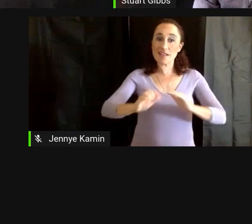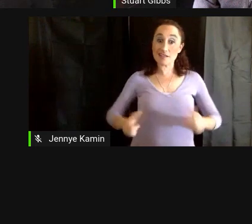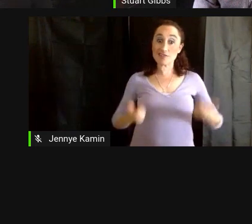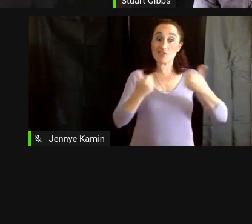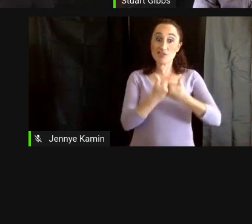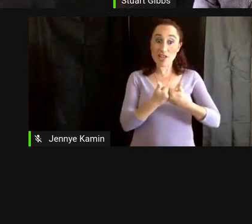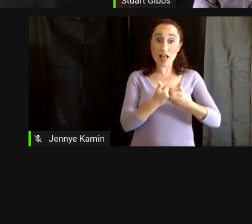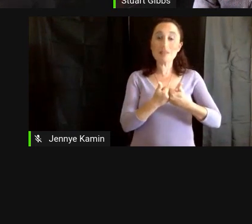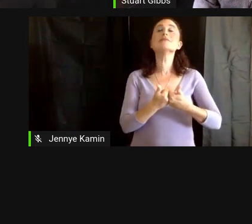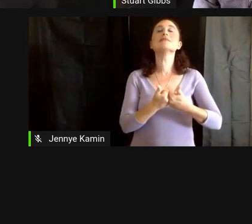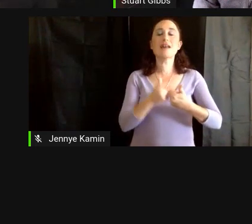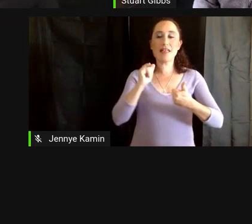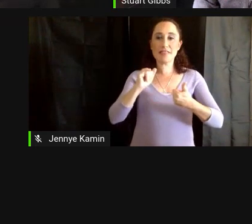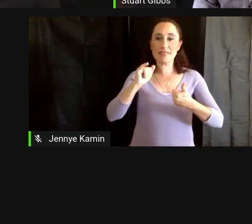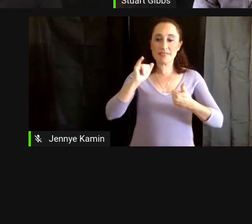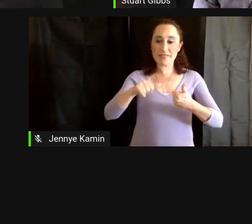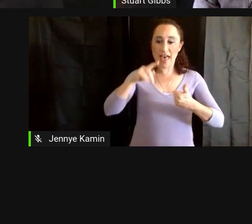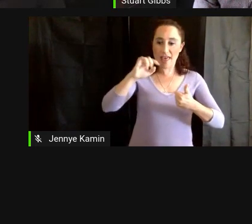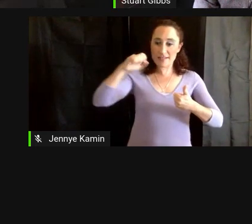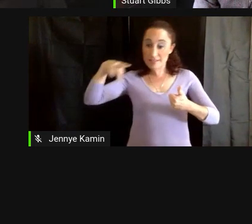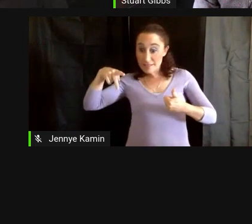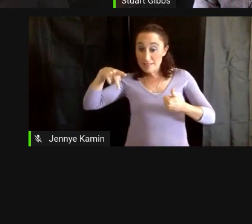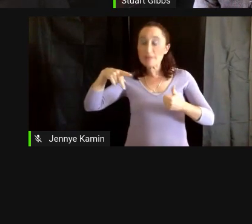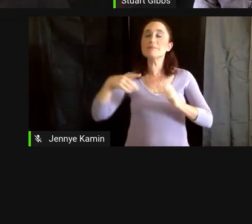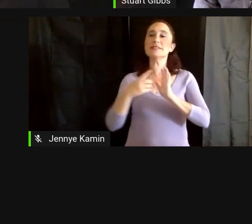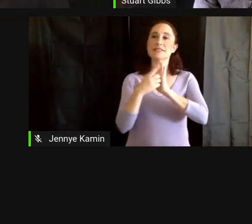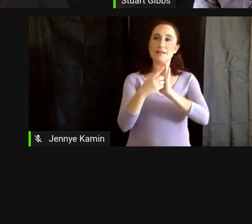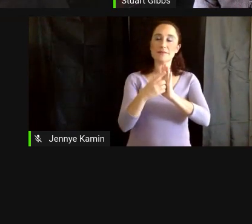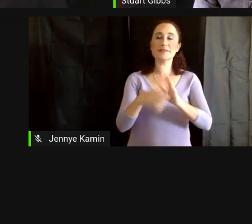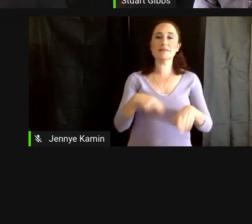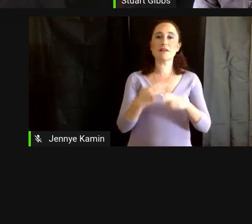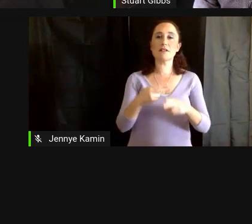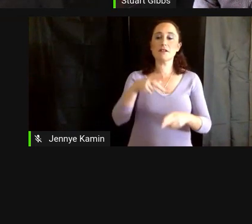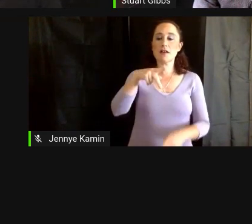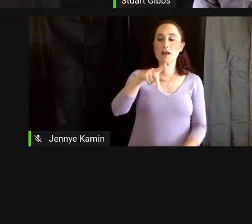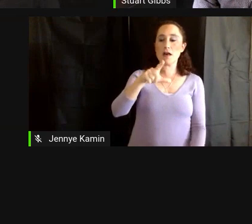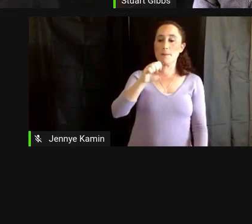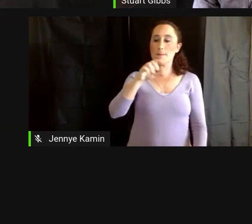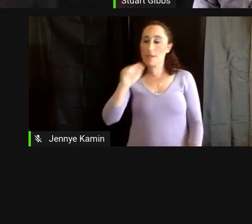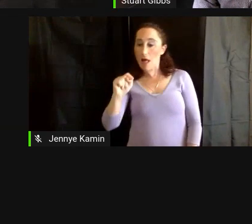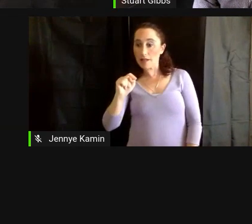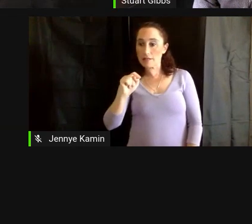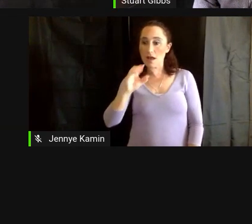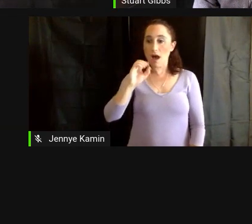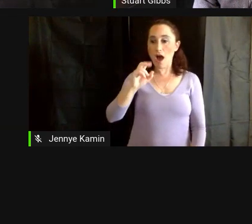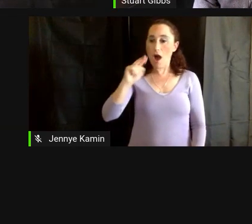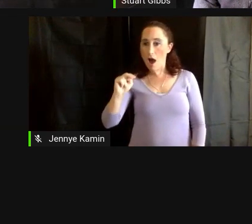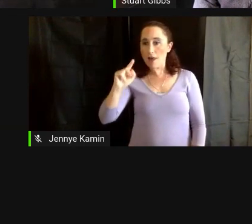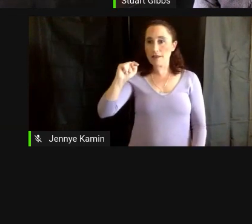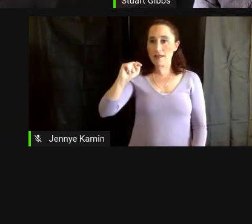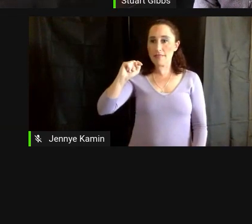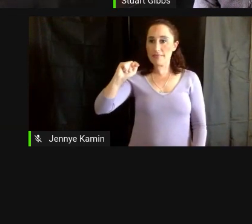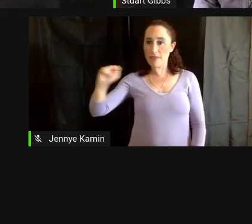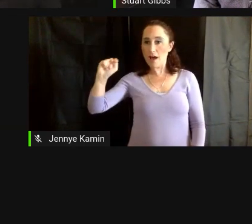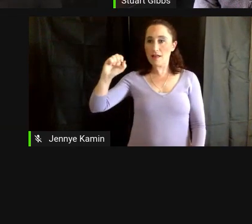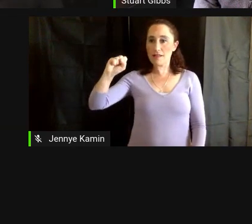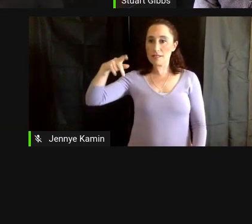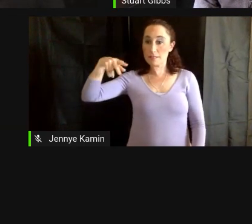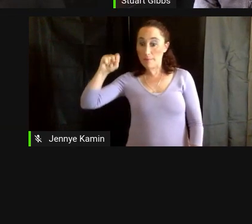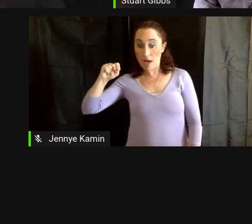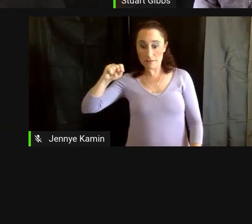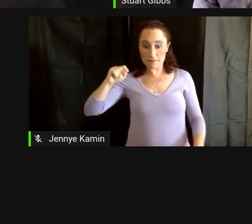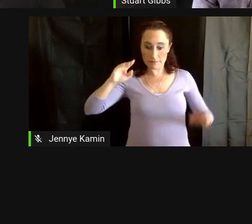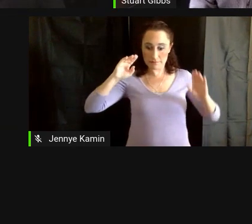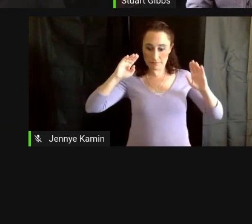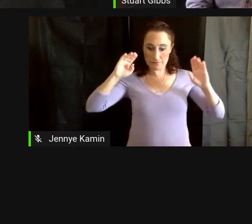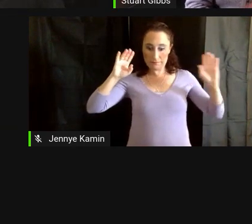into action and demonstrate with a fun game that we're calling Plot on the Spot. And we're gonna, I guess I'll get